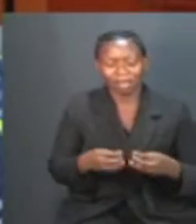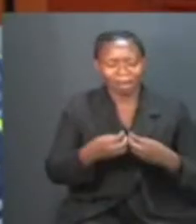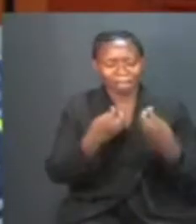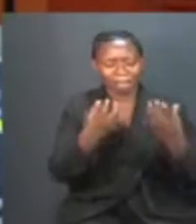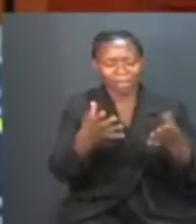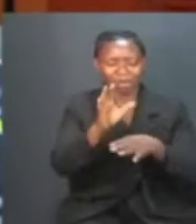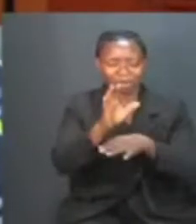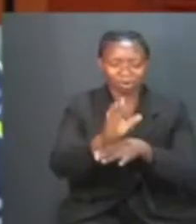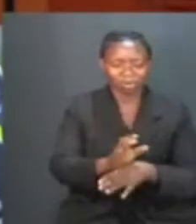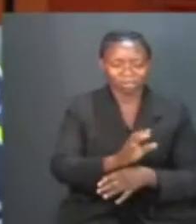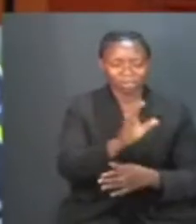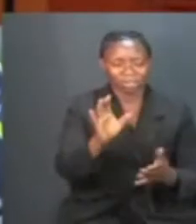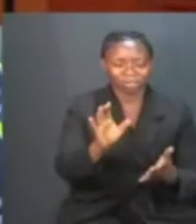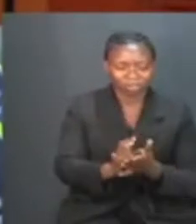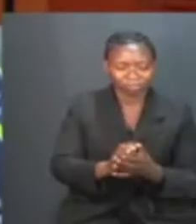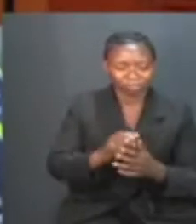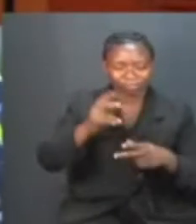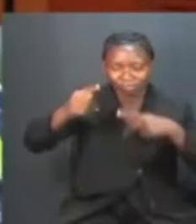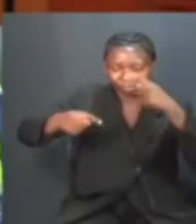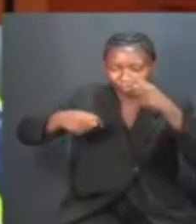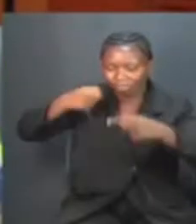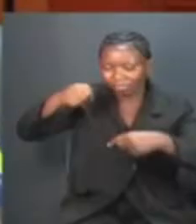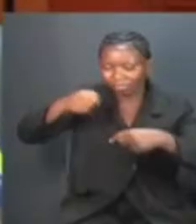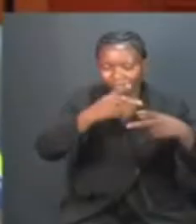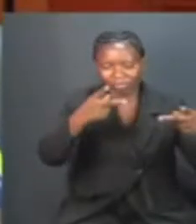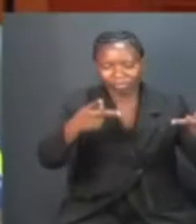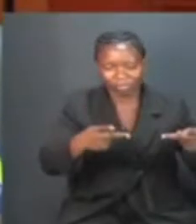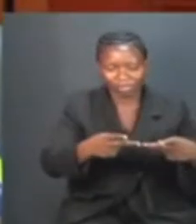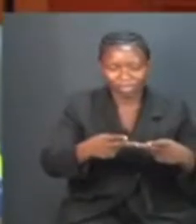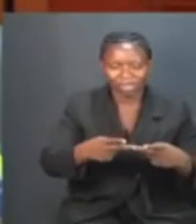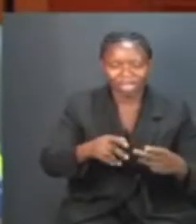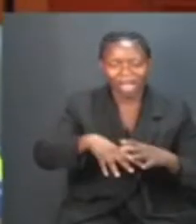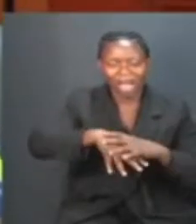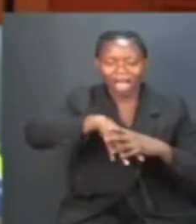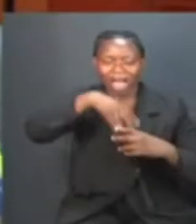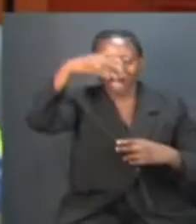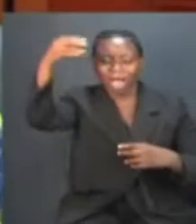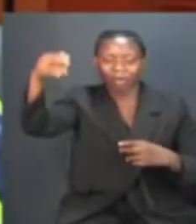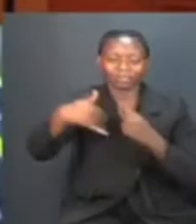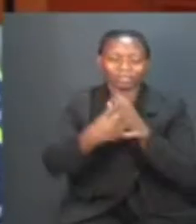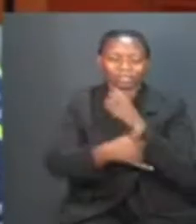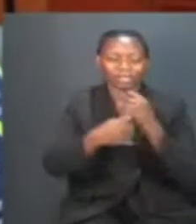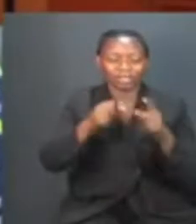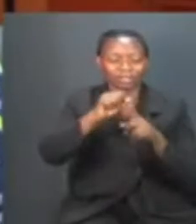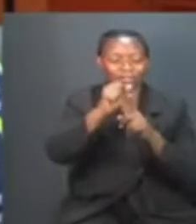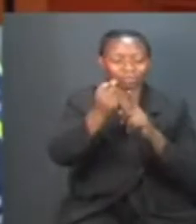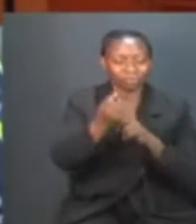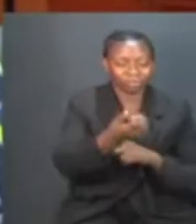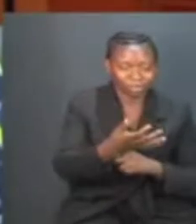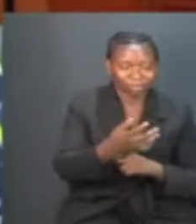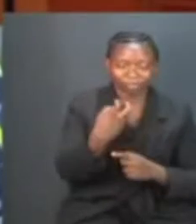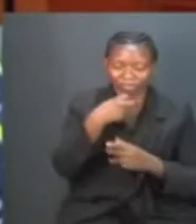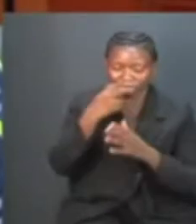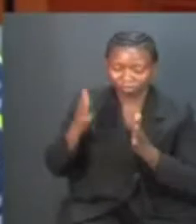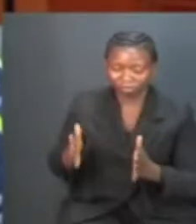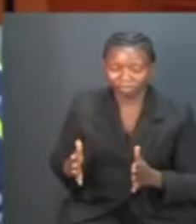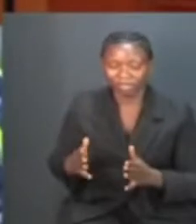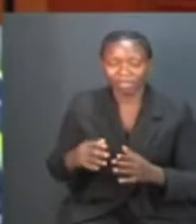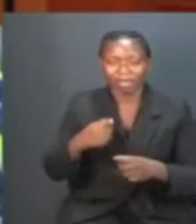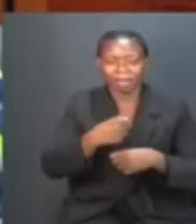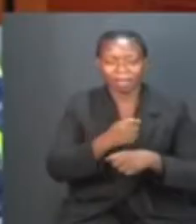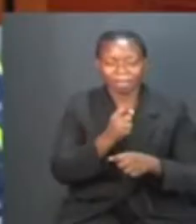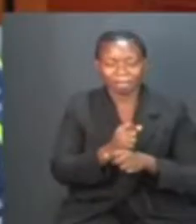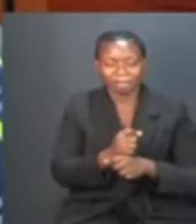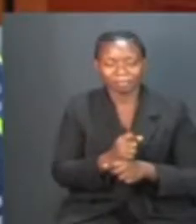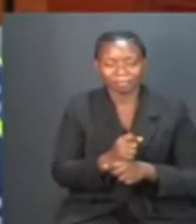cultural centers, tourist sites, and the like across the country. Socially, Mr. Speaker, it marks